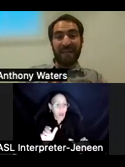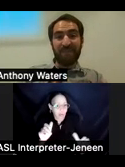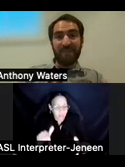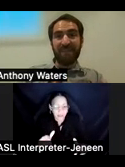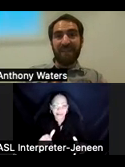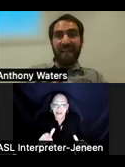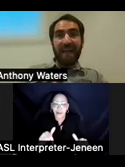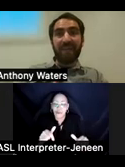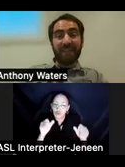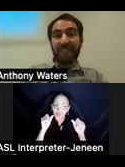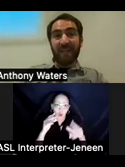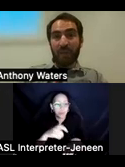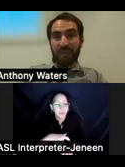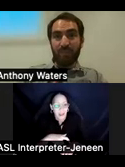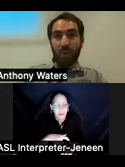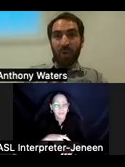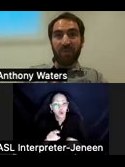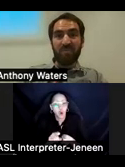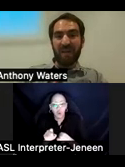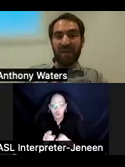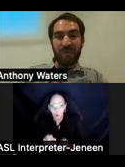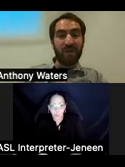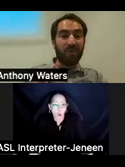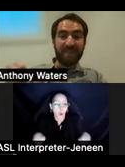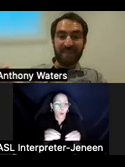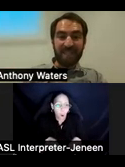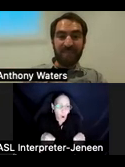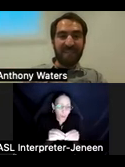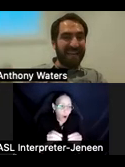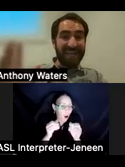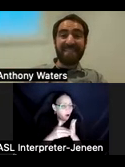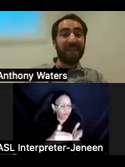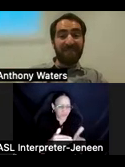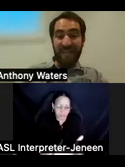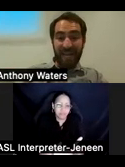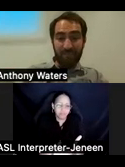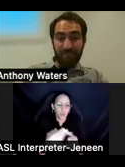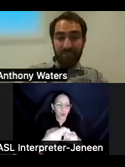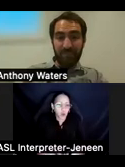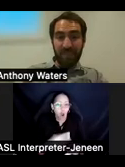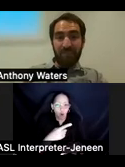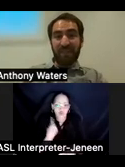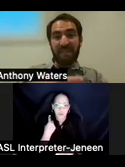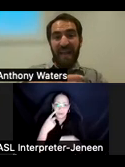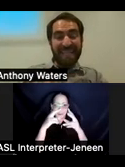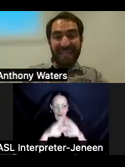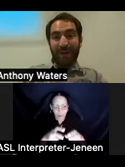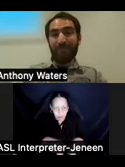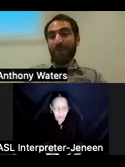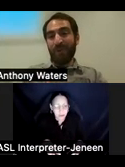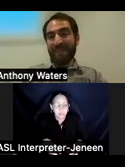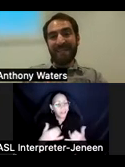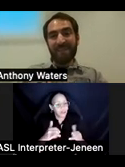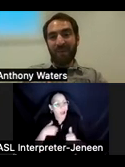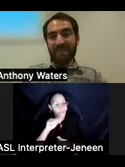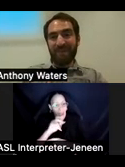of times and having conducted hundreds more what we call risk assessments, I still have the app because I take